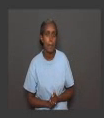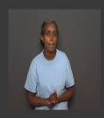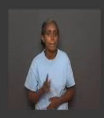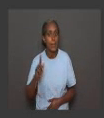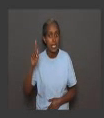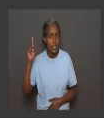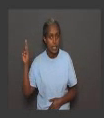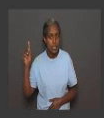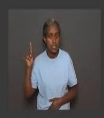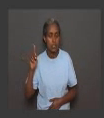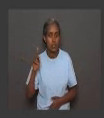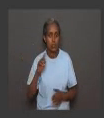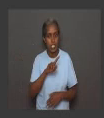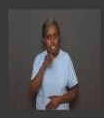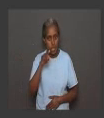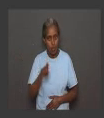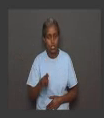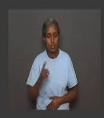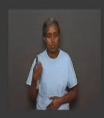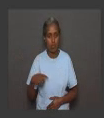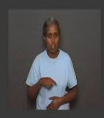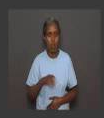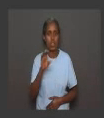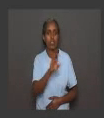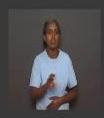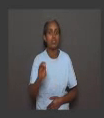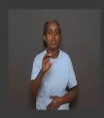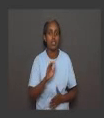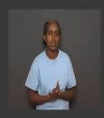This will be the equation of our circle.